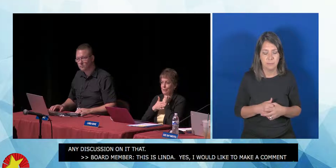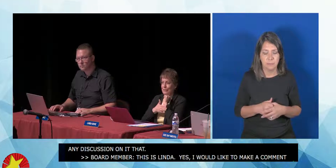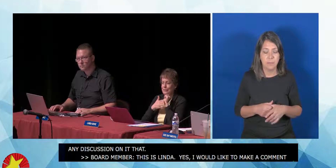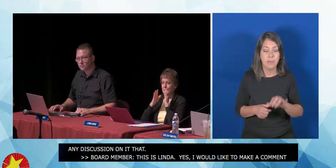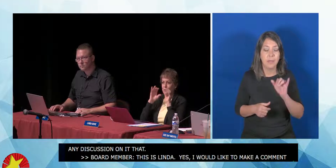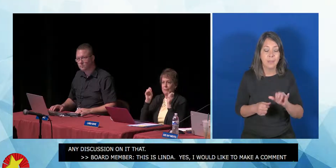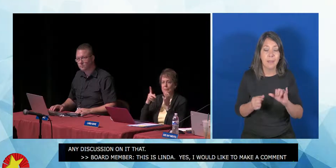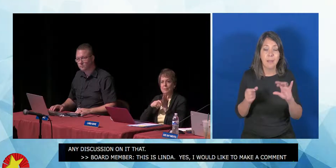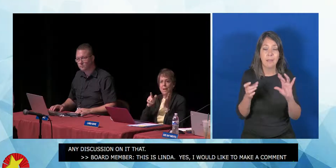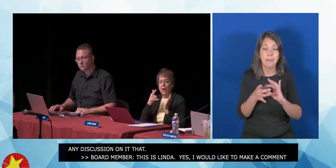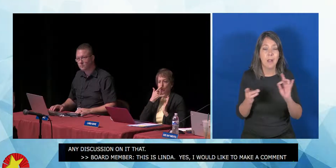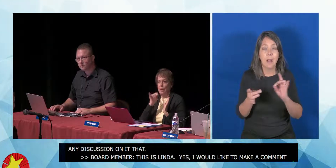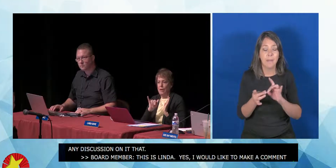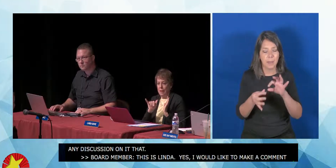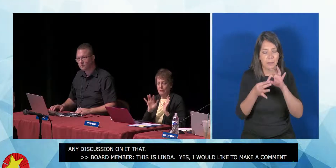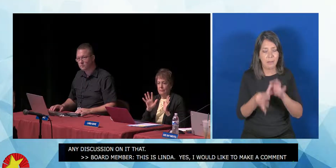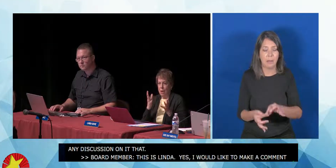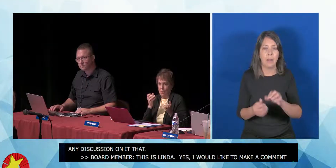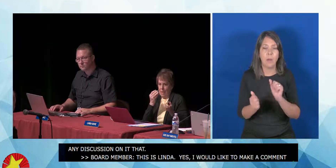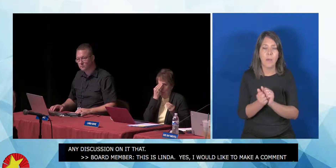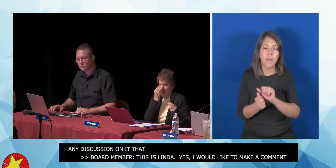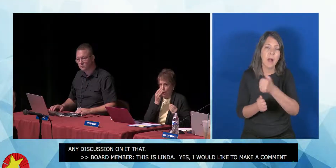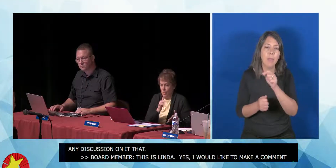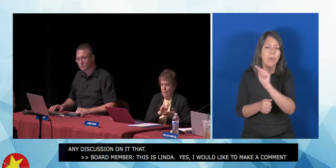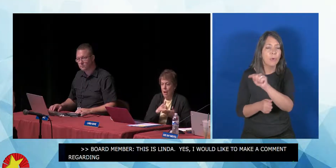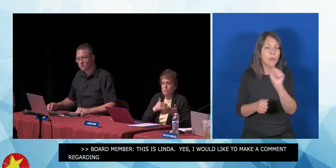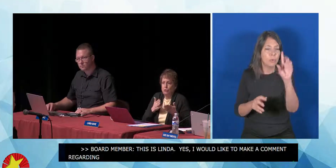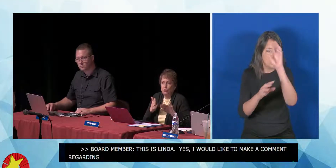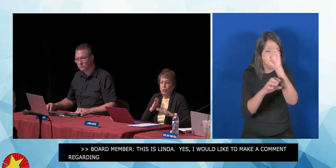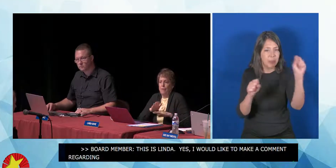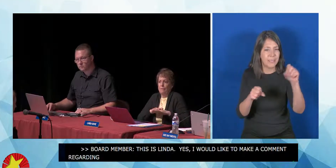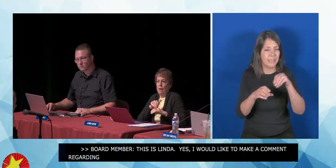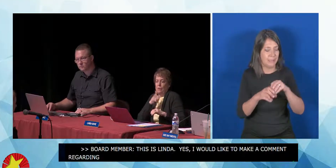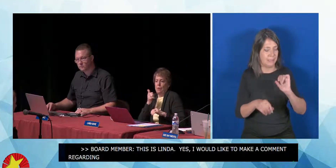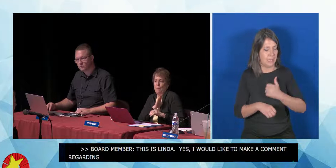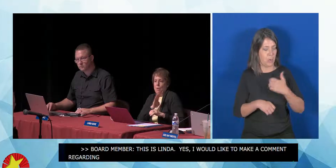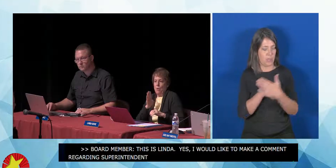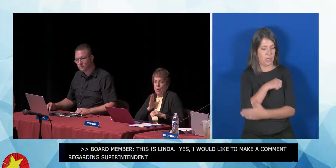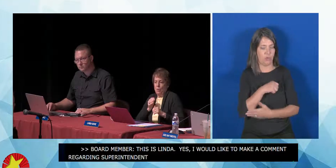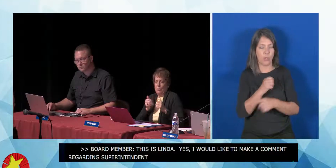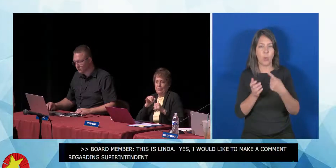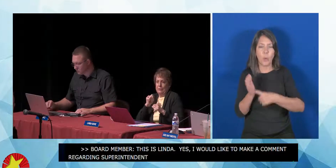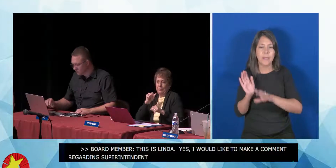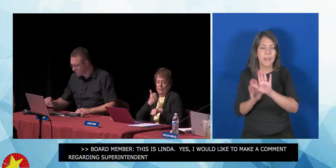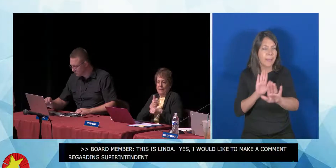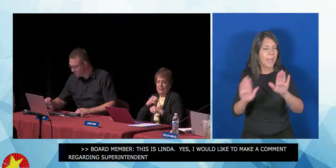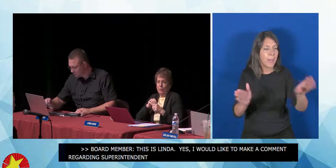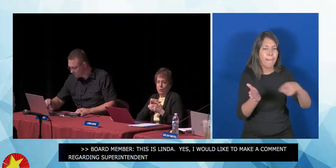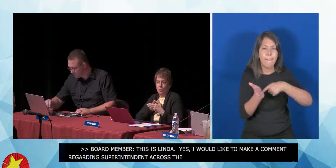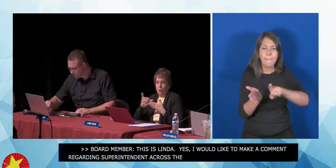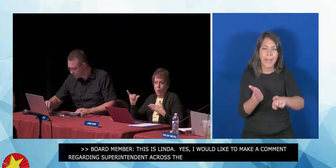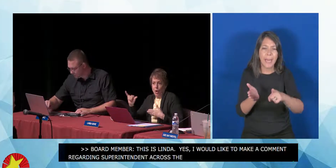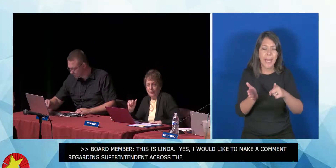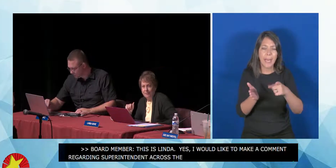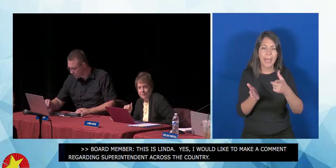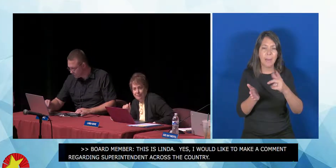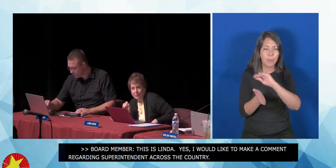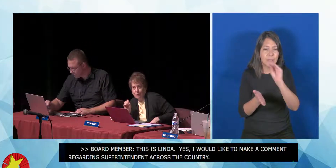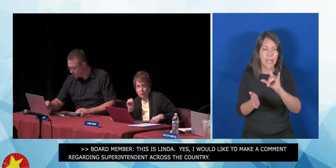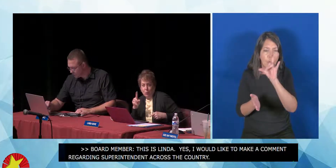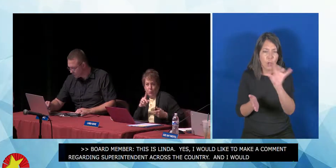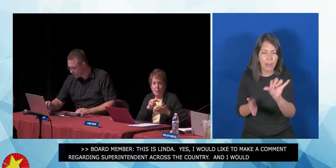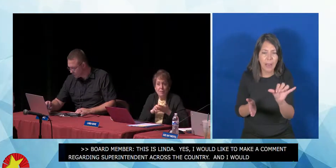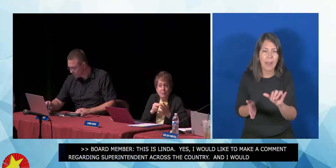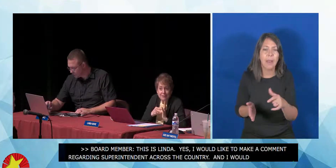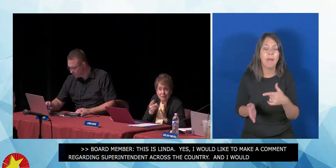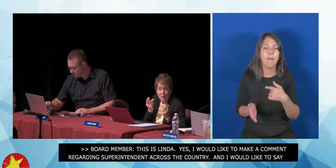regarding superintendents across the country and what their pay looks like. I would like to say that I serve on other boards,